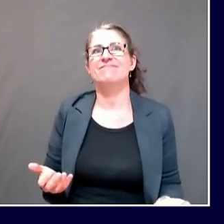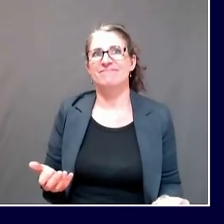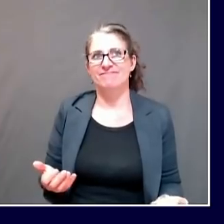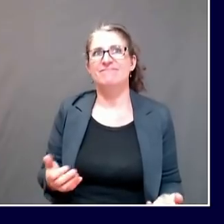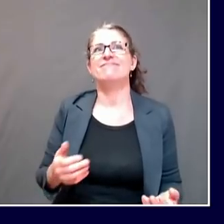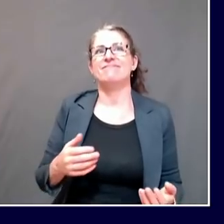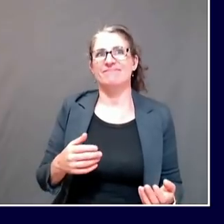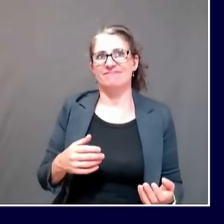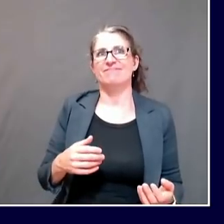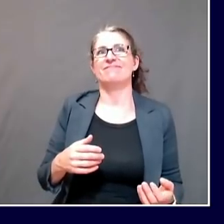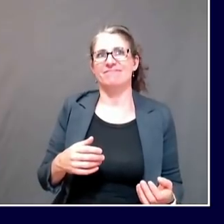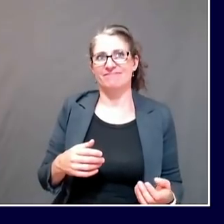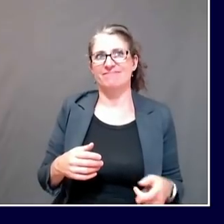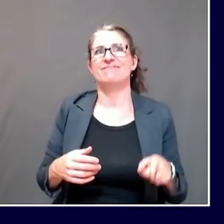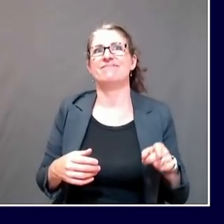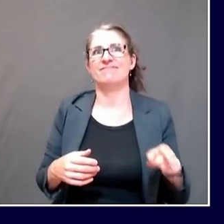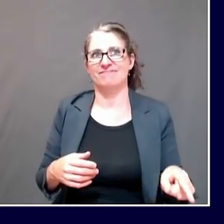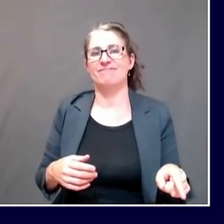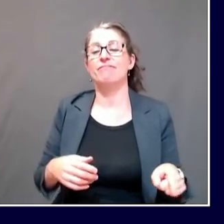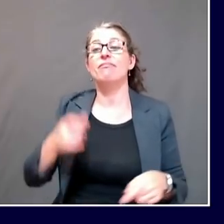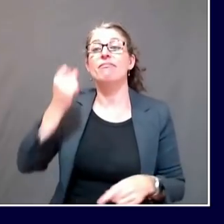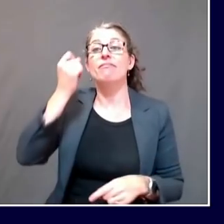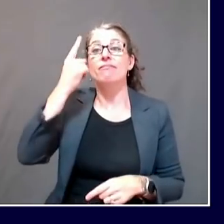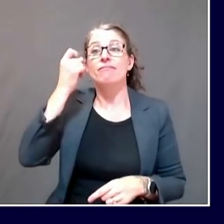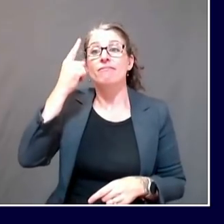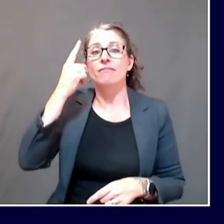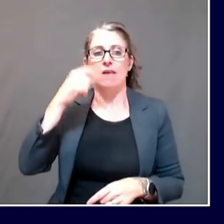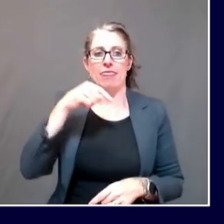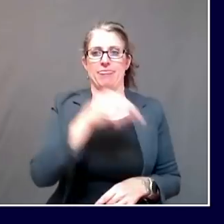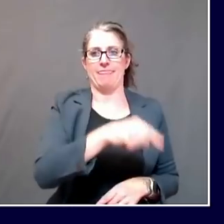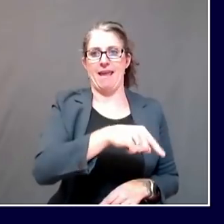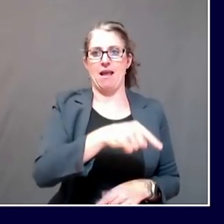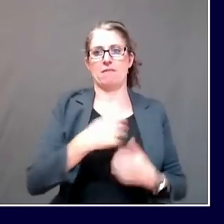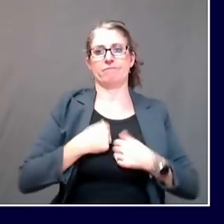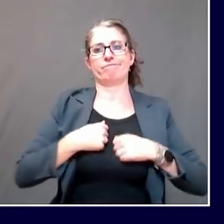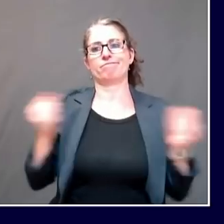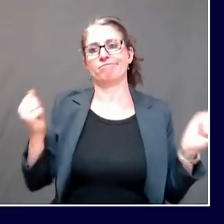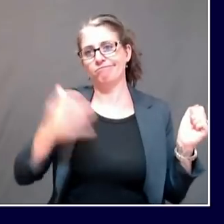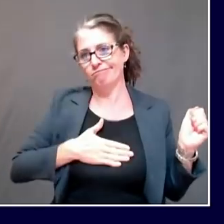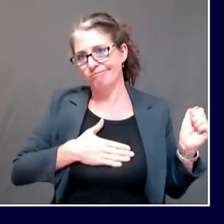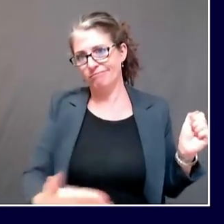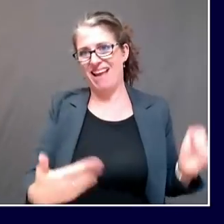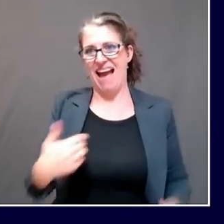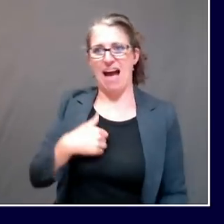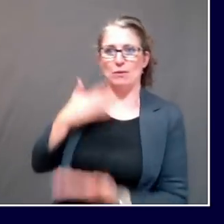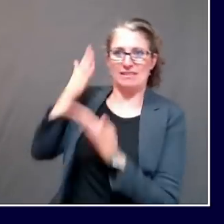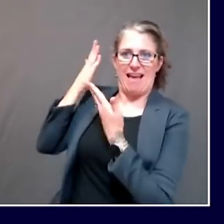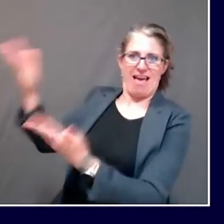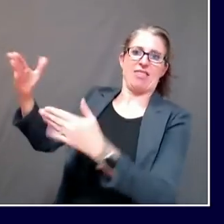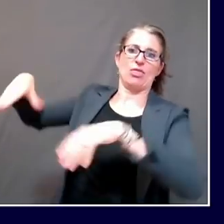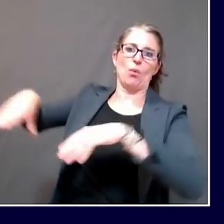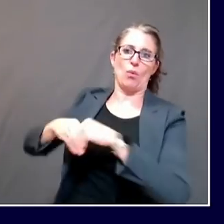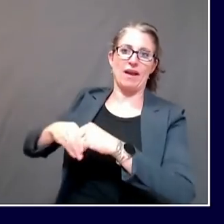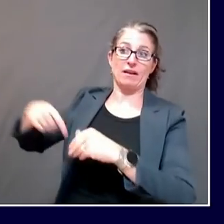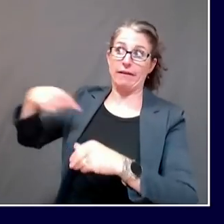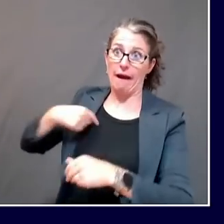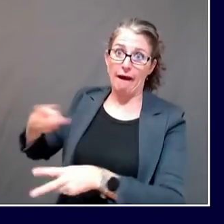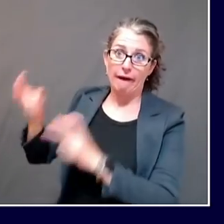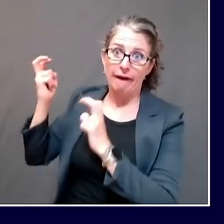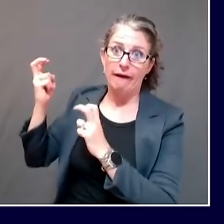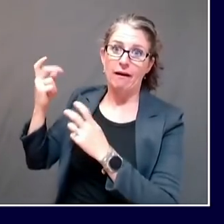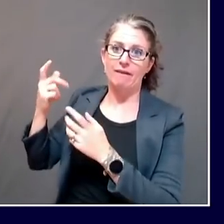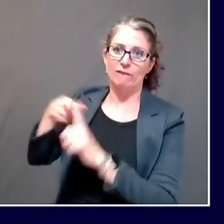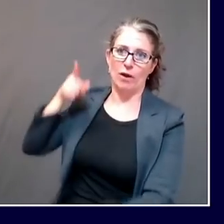those individuals may have been at the church itself to determine whether the transmission pattern of 10 cases that